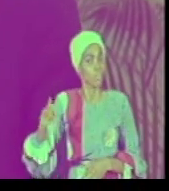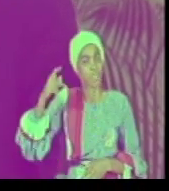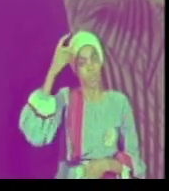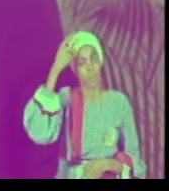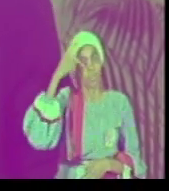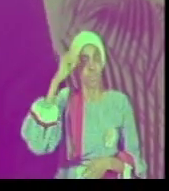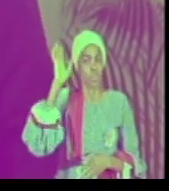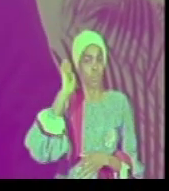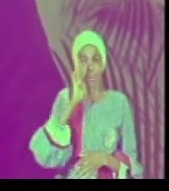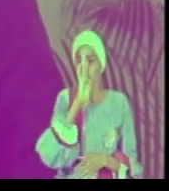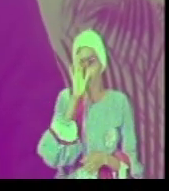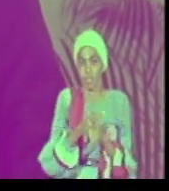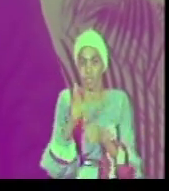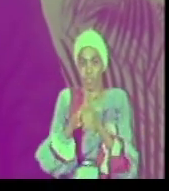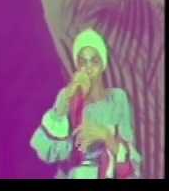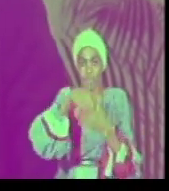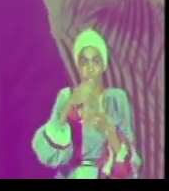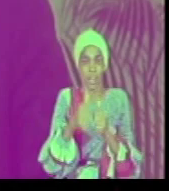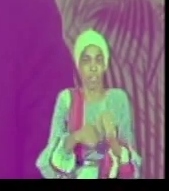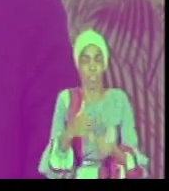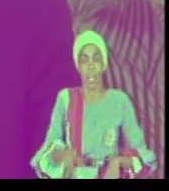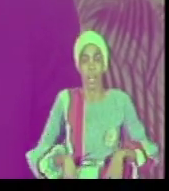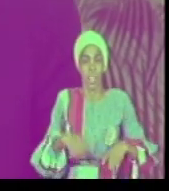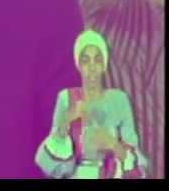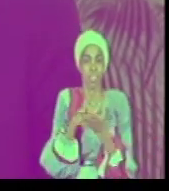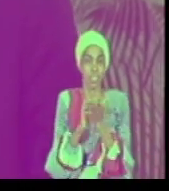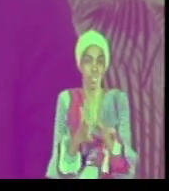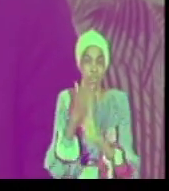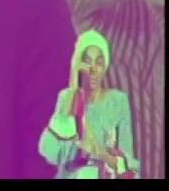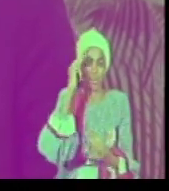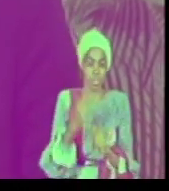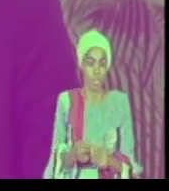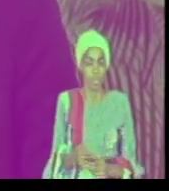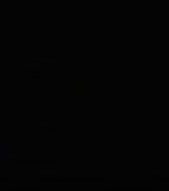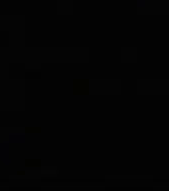the name of Jesus Christ. I hand over to